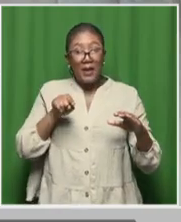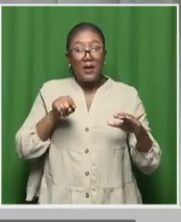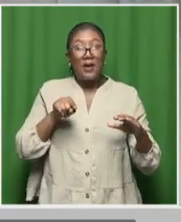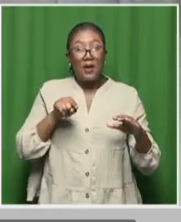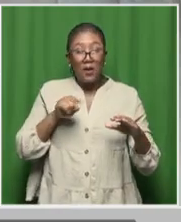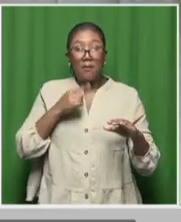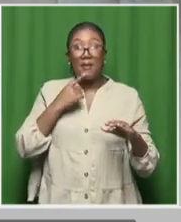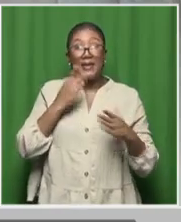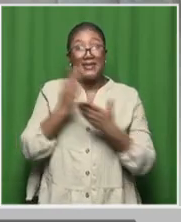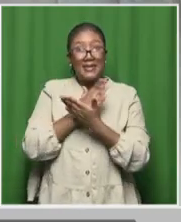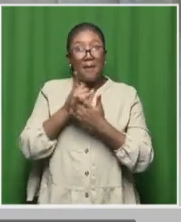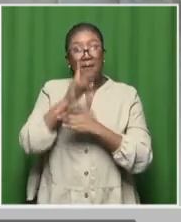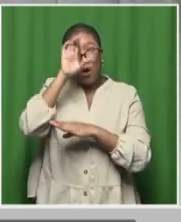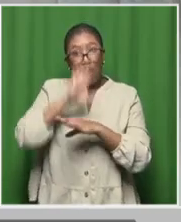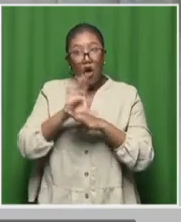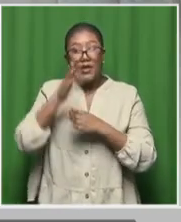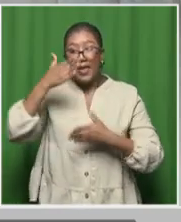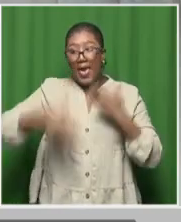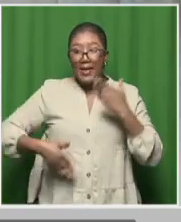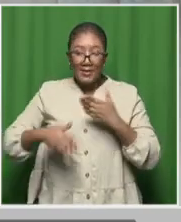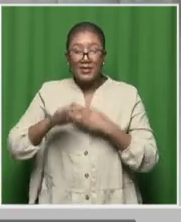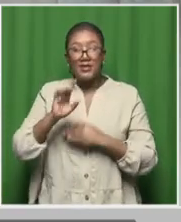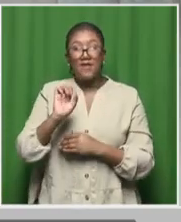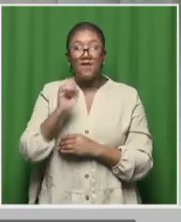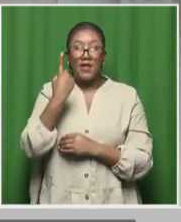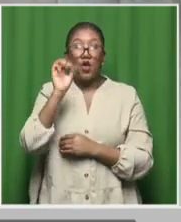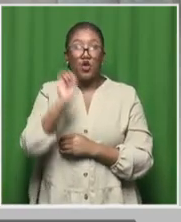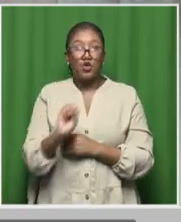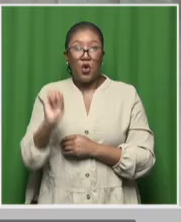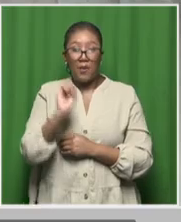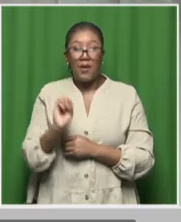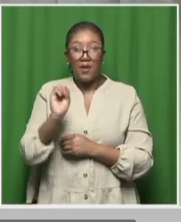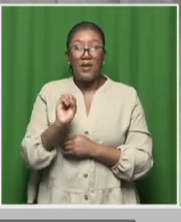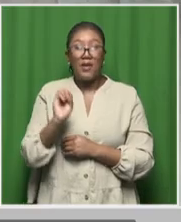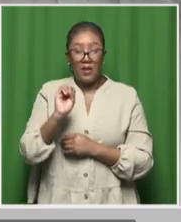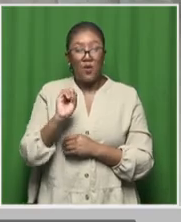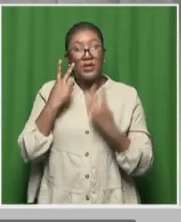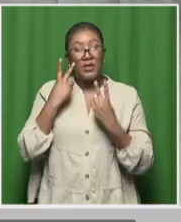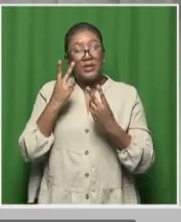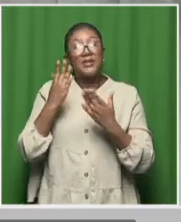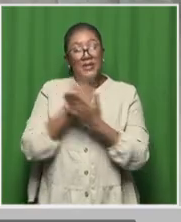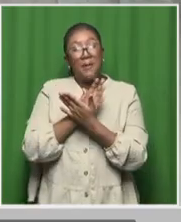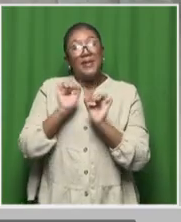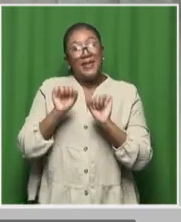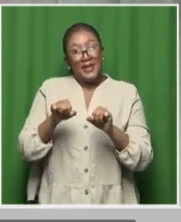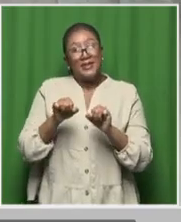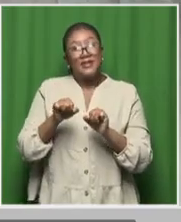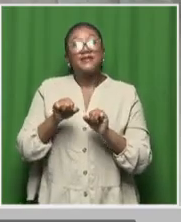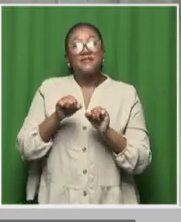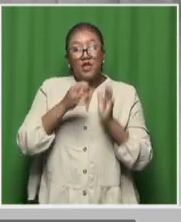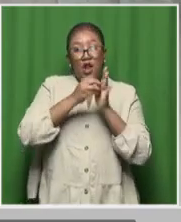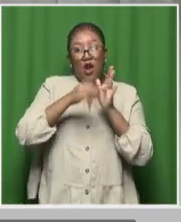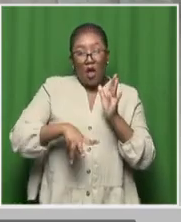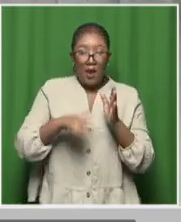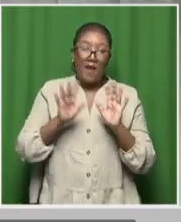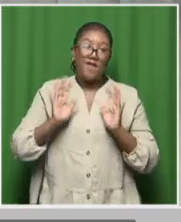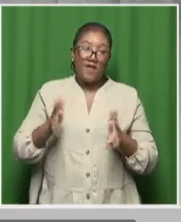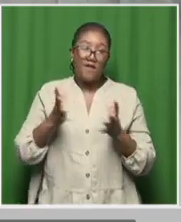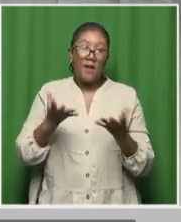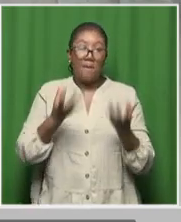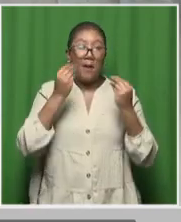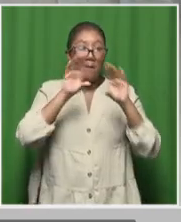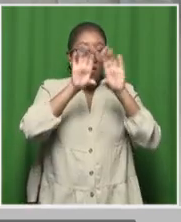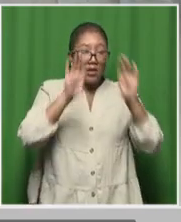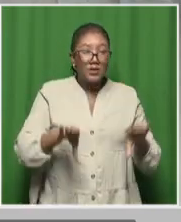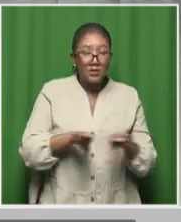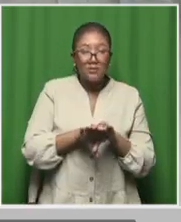21st of October right okay and um that's that's the that's the that's the end of when you can make